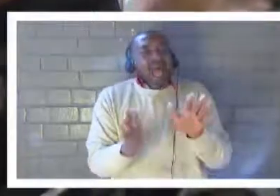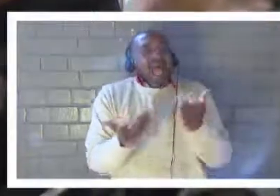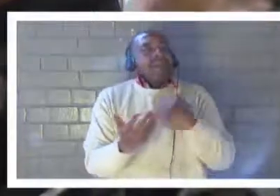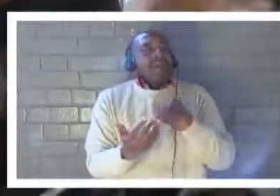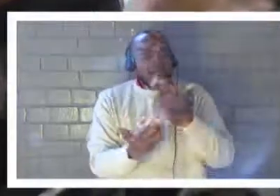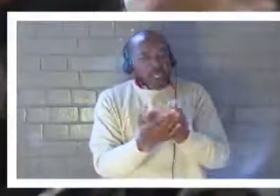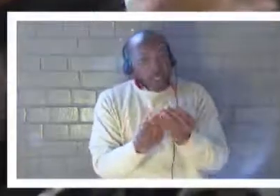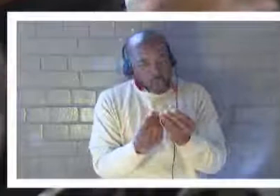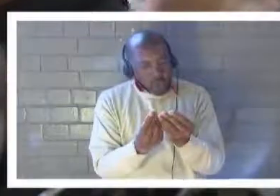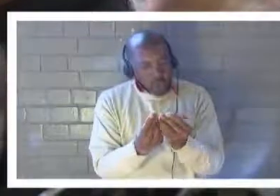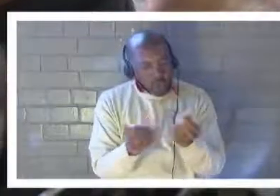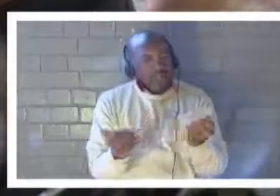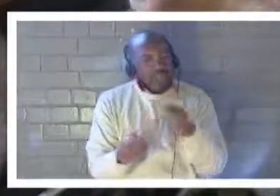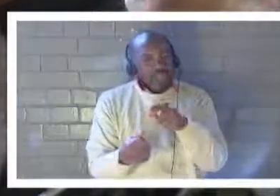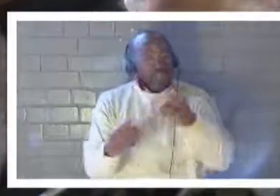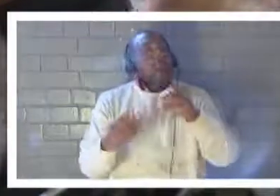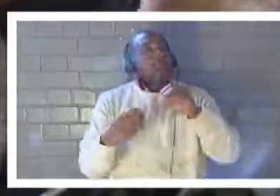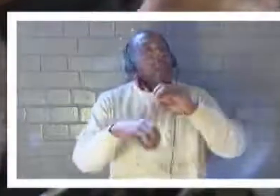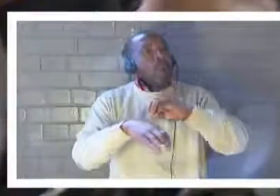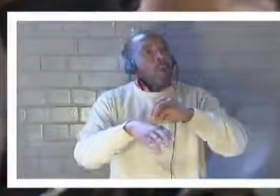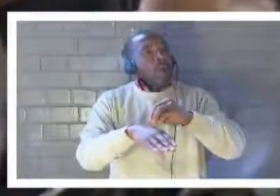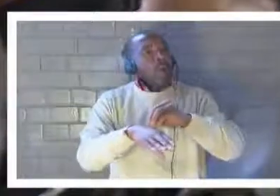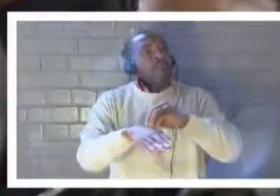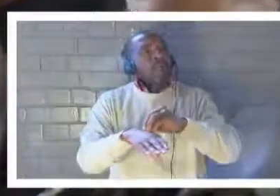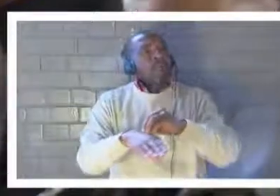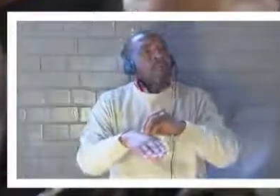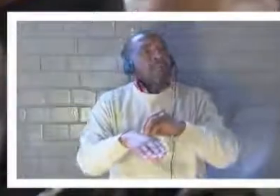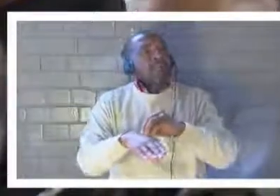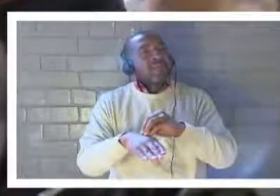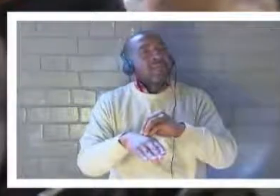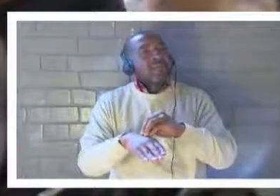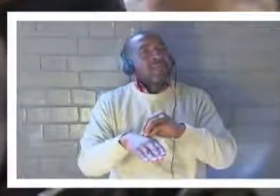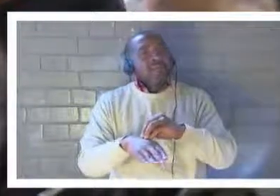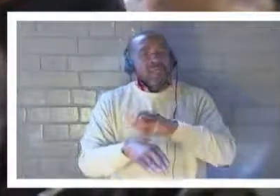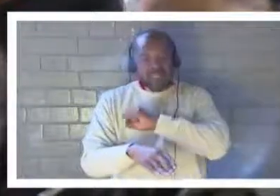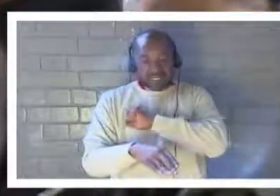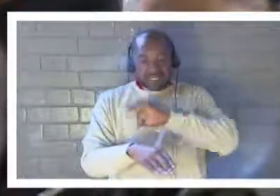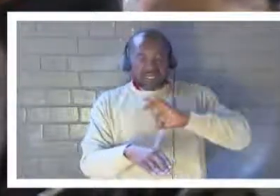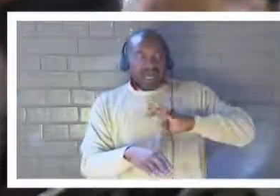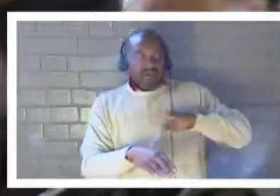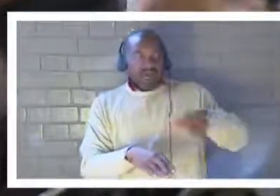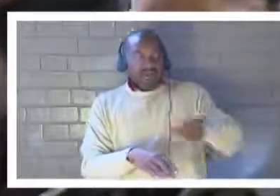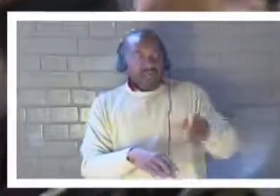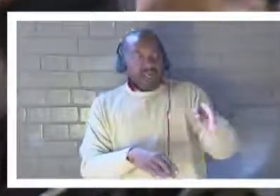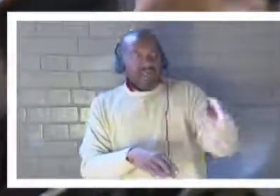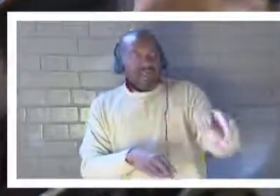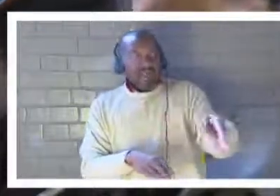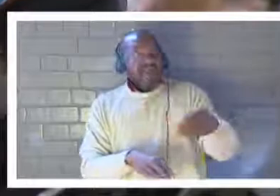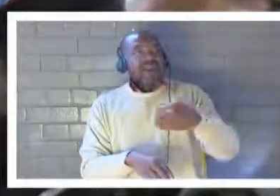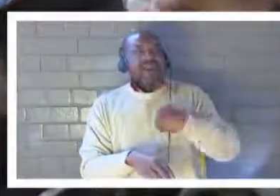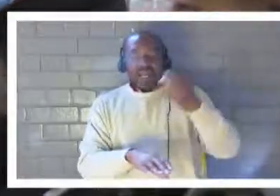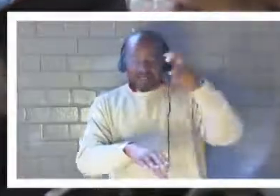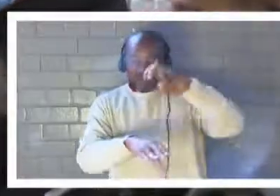establishment so that we can have professionals within health. I will pause here.